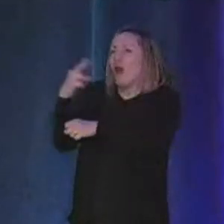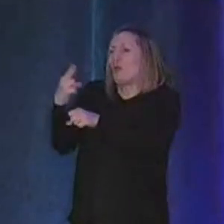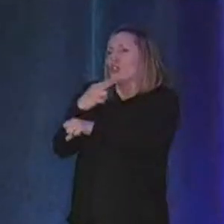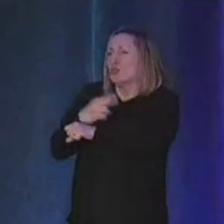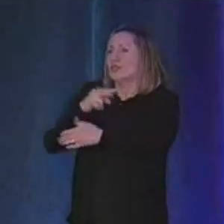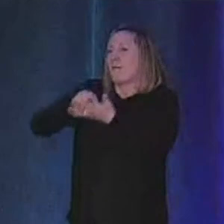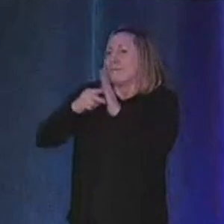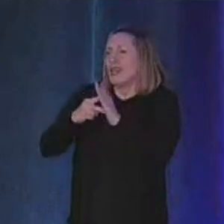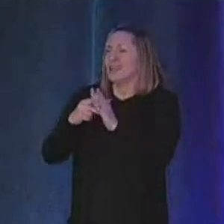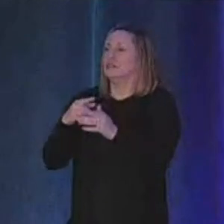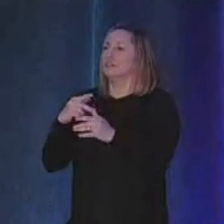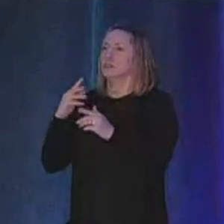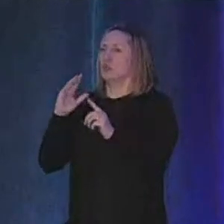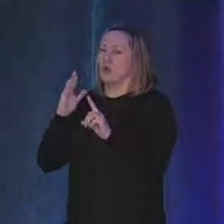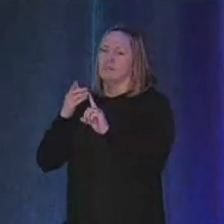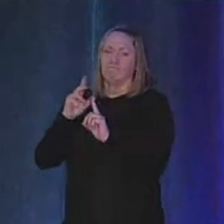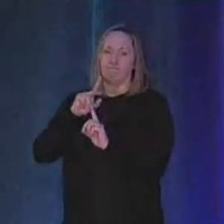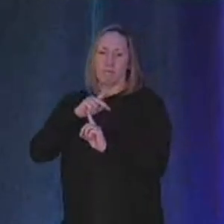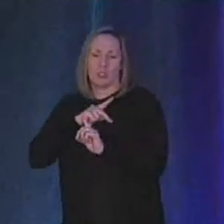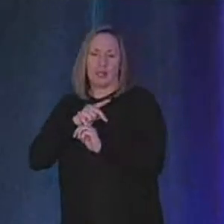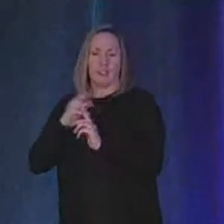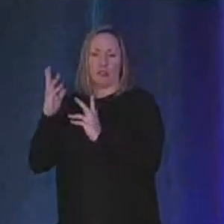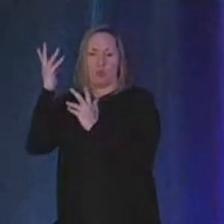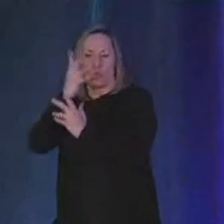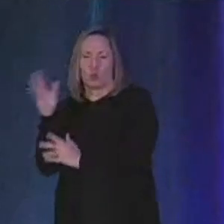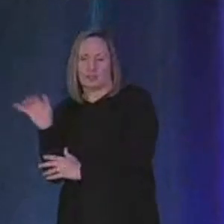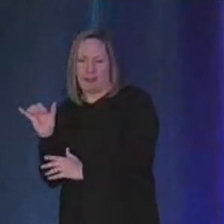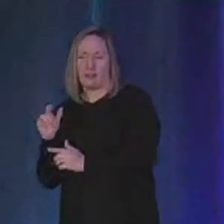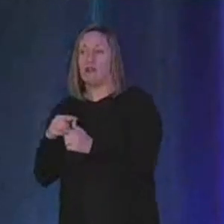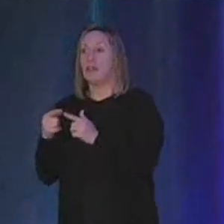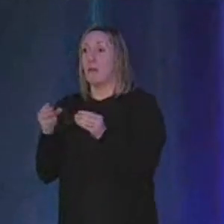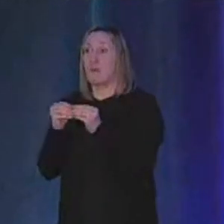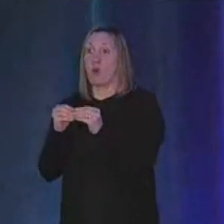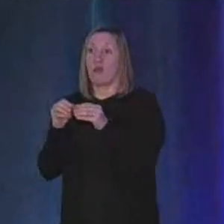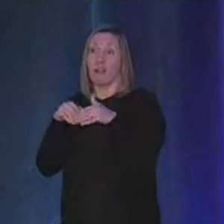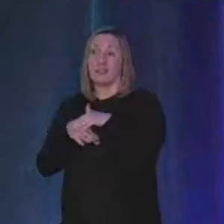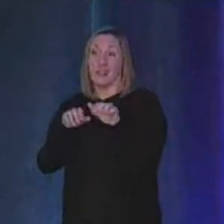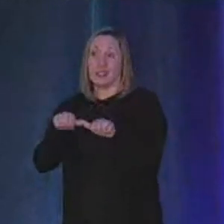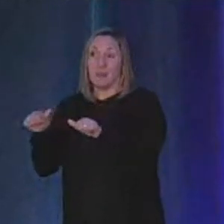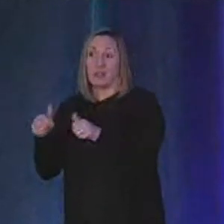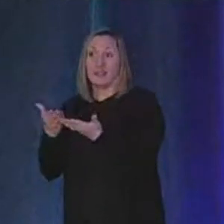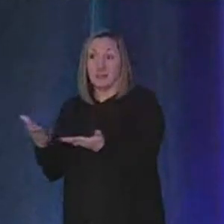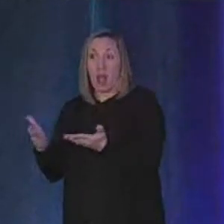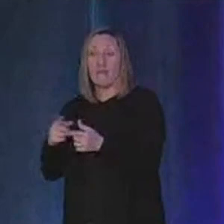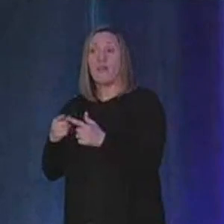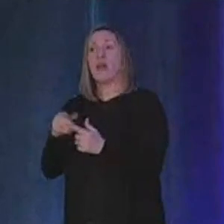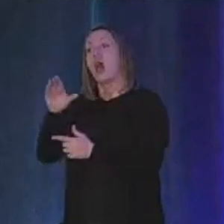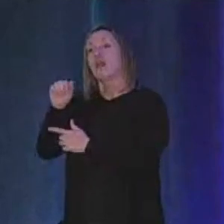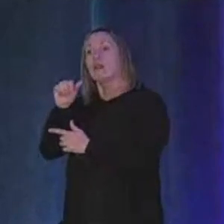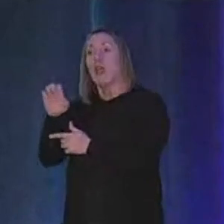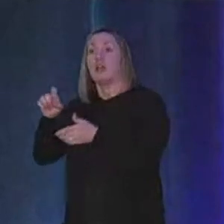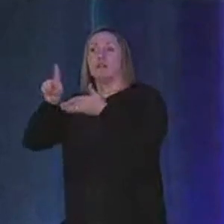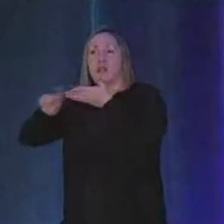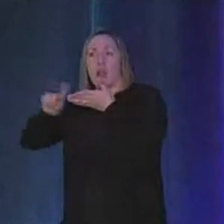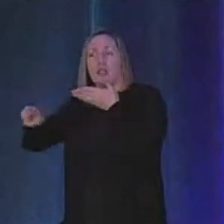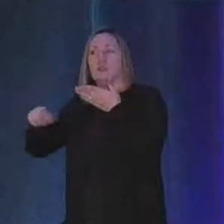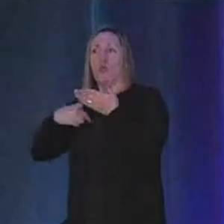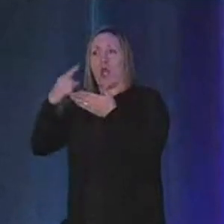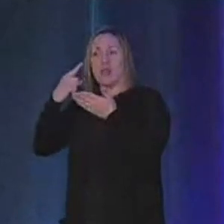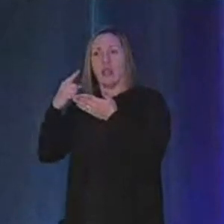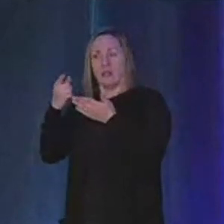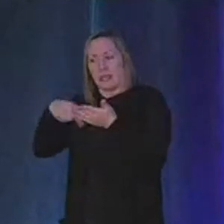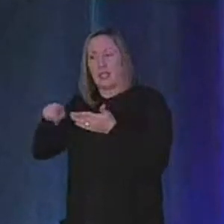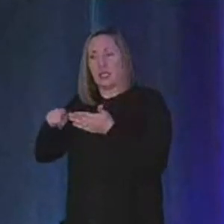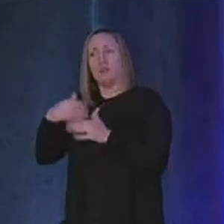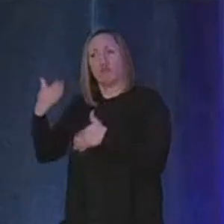is like, and how we're like playing off of it, some more specific accessibility stuff, and then some case studies where I think these things have actually